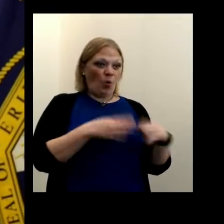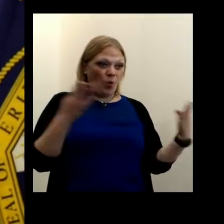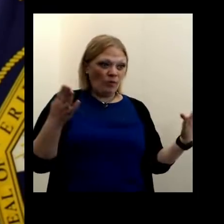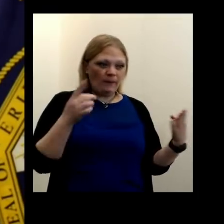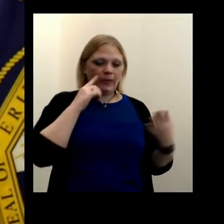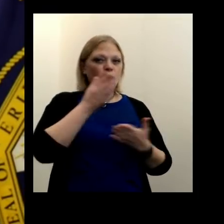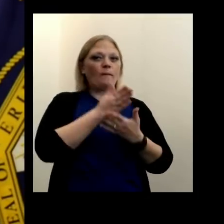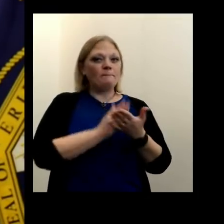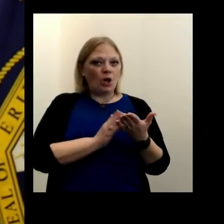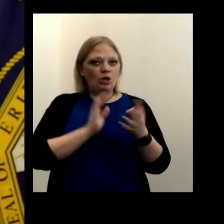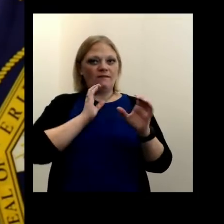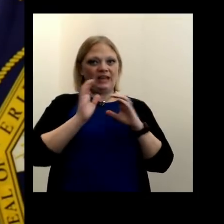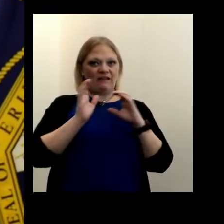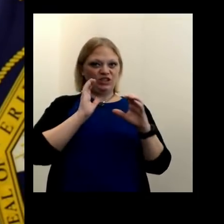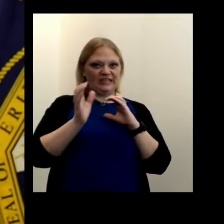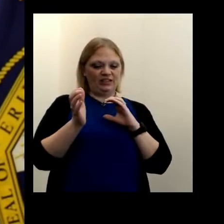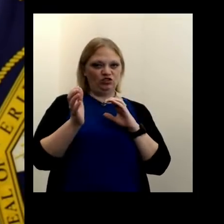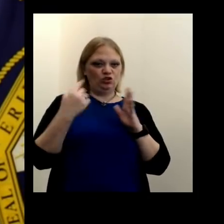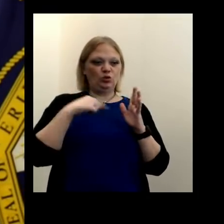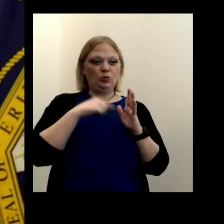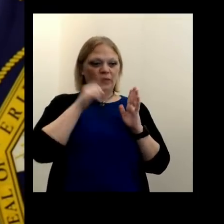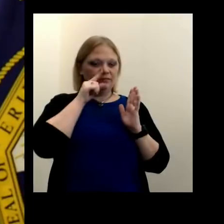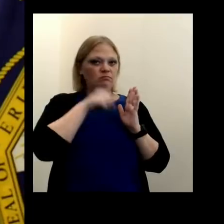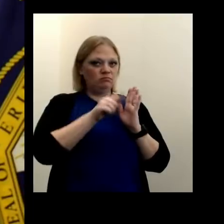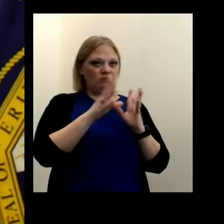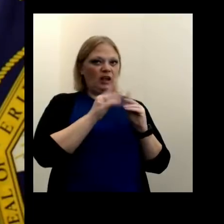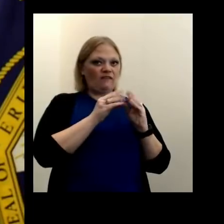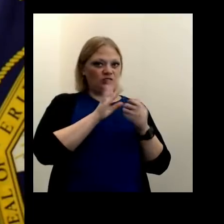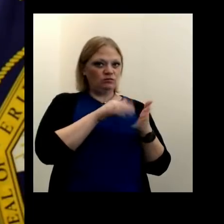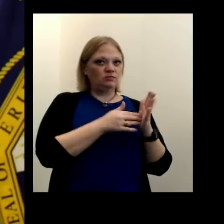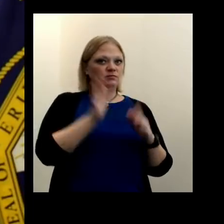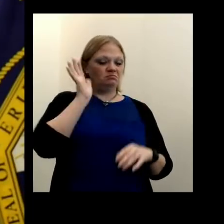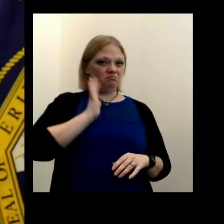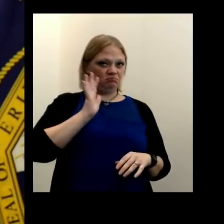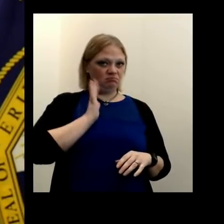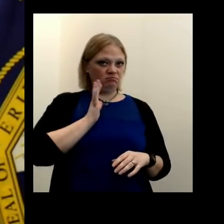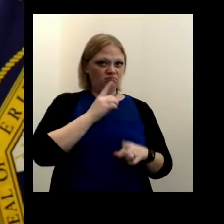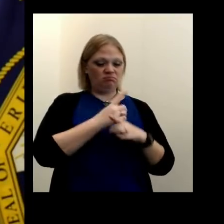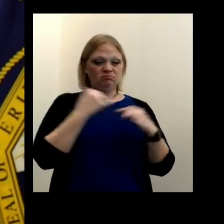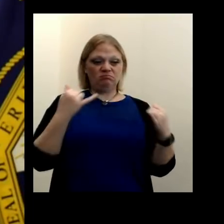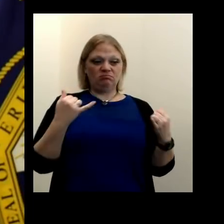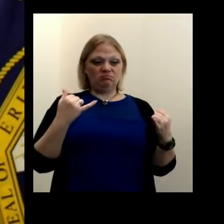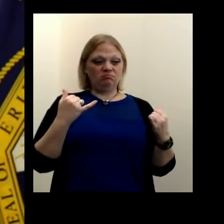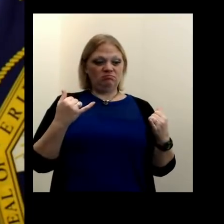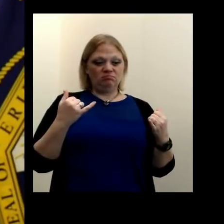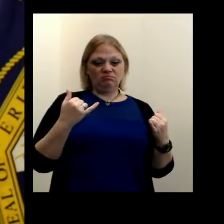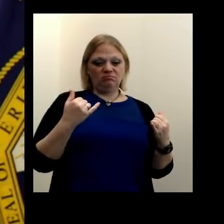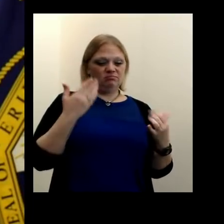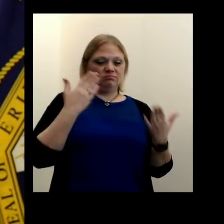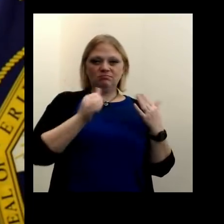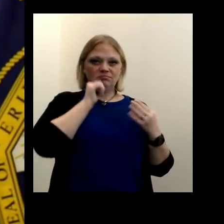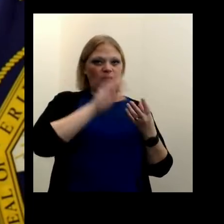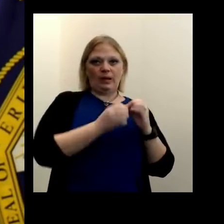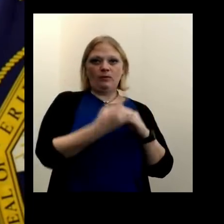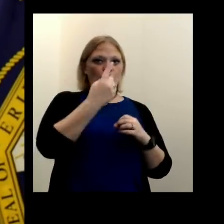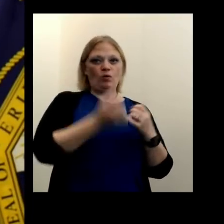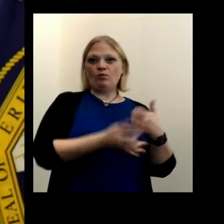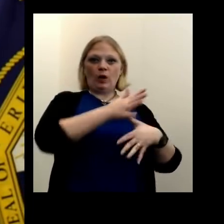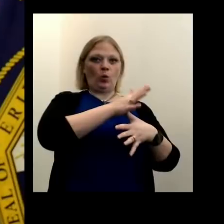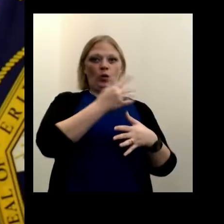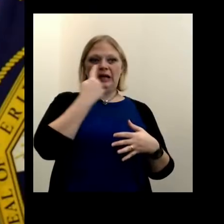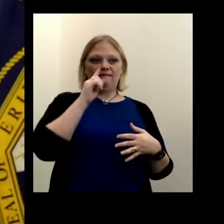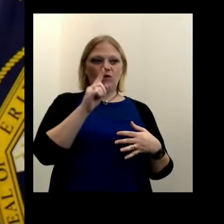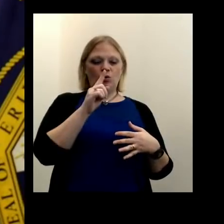part of the conversations. We have looked at the convention center in the past. Right now, that is probably not the #1 priority for a potential